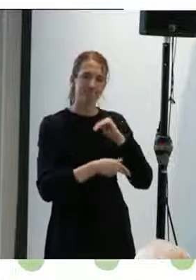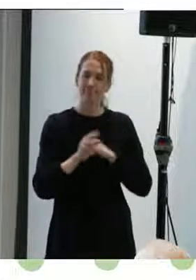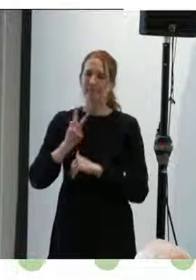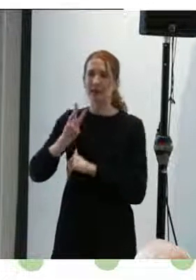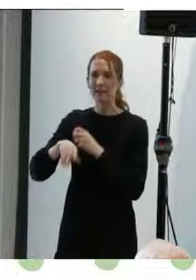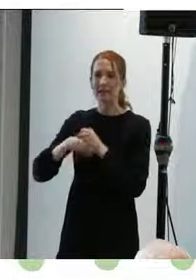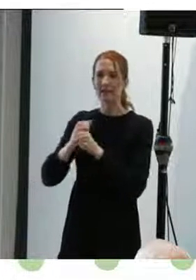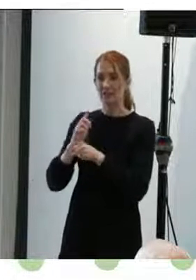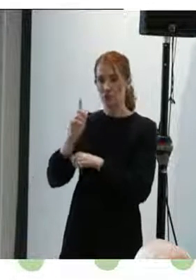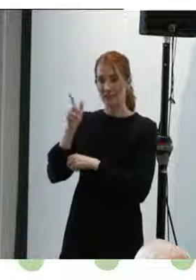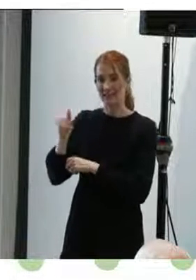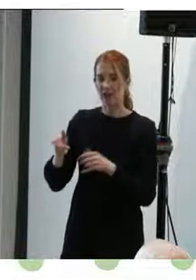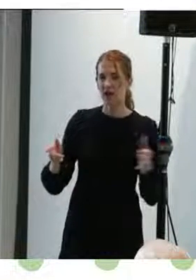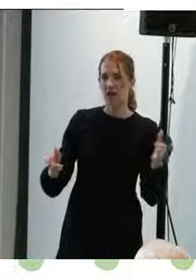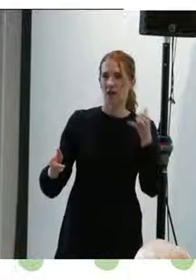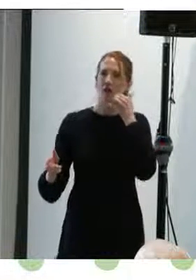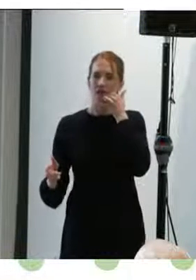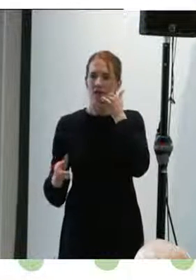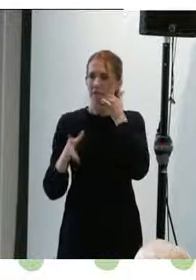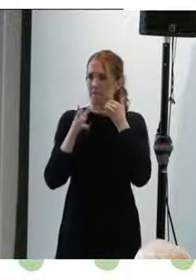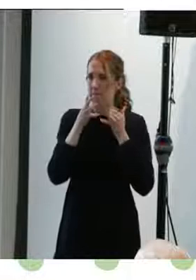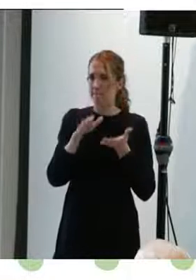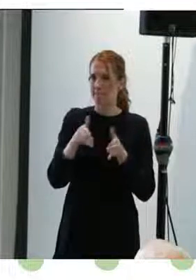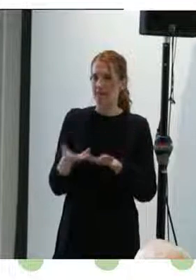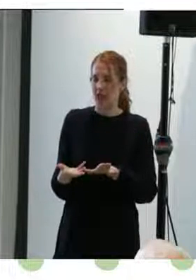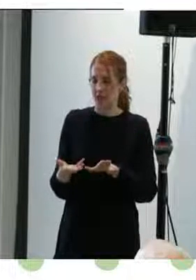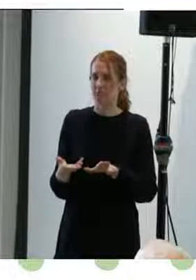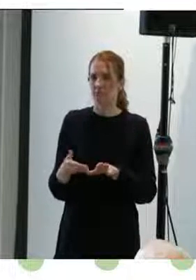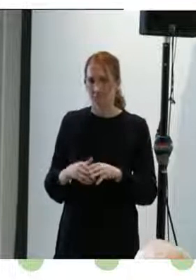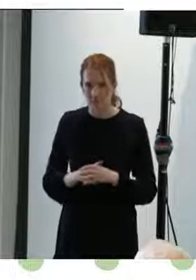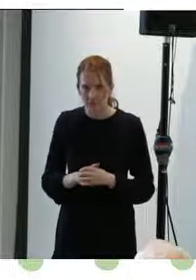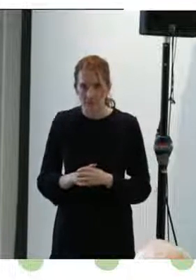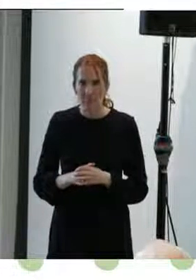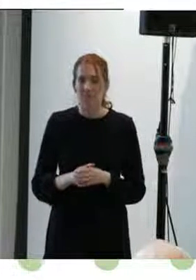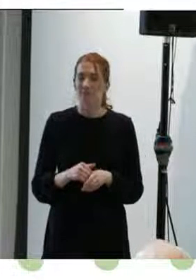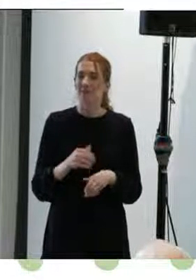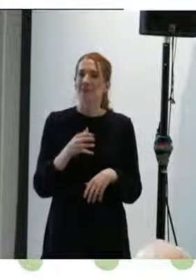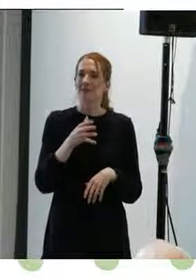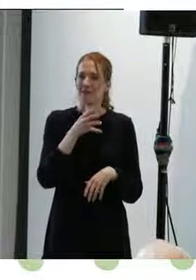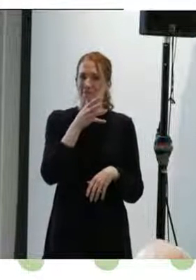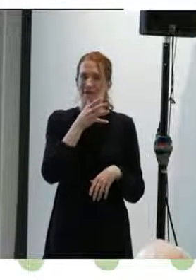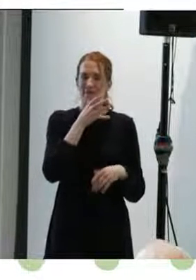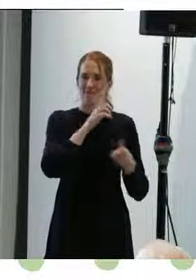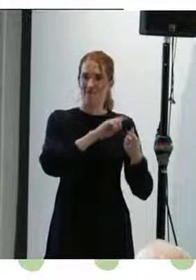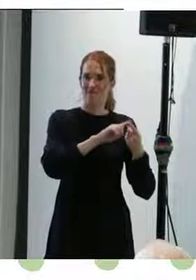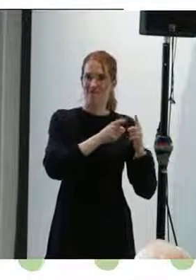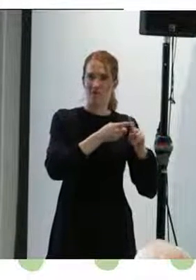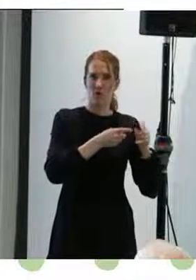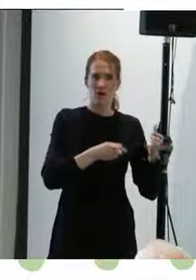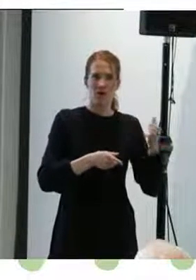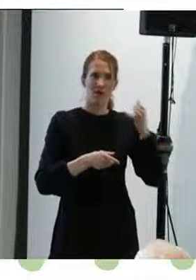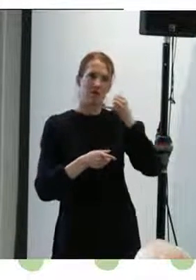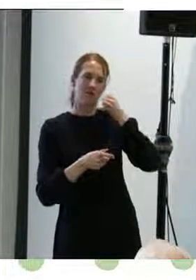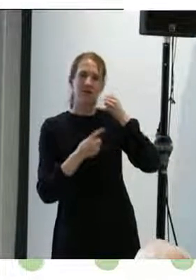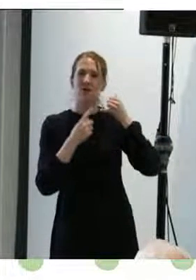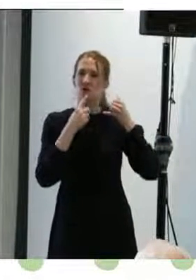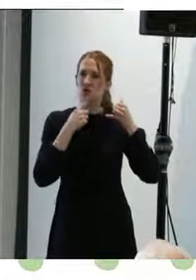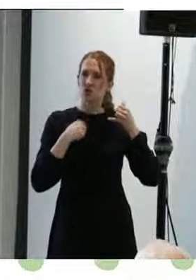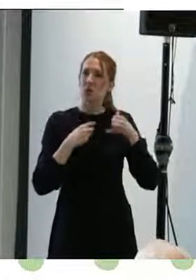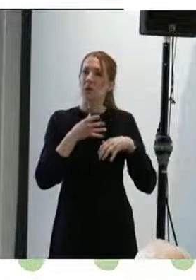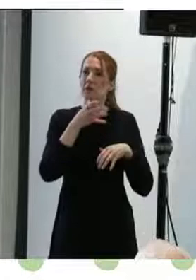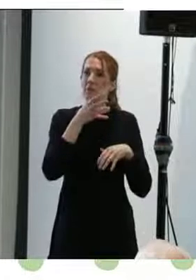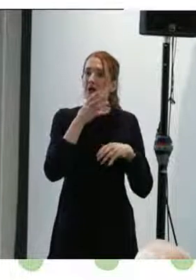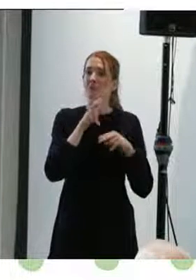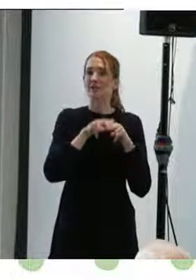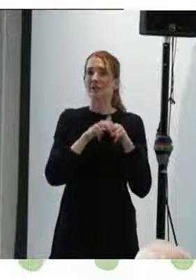I got a phone call saying my mom died. Shelley explains, my mom's friend told me, your mom used to sit all day long